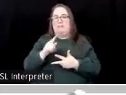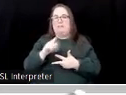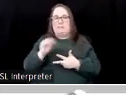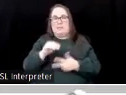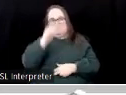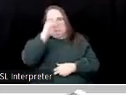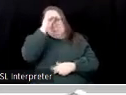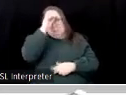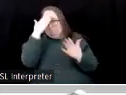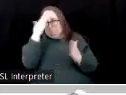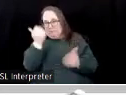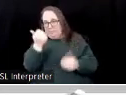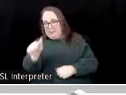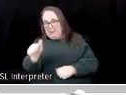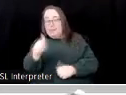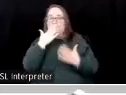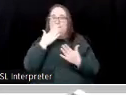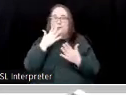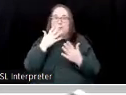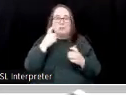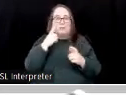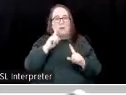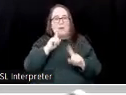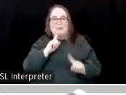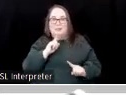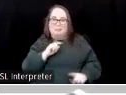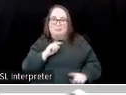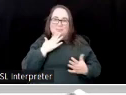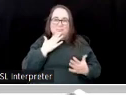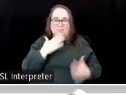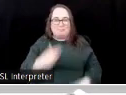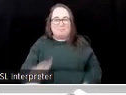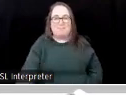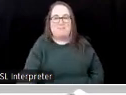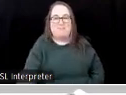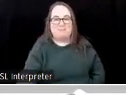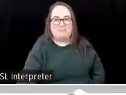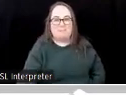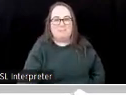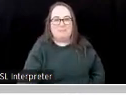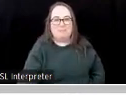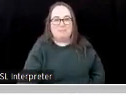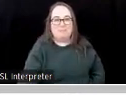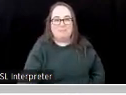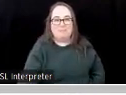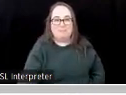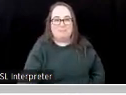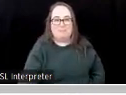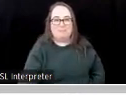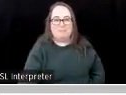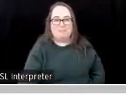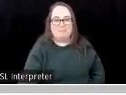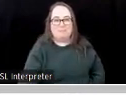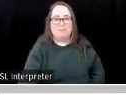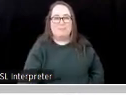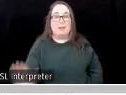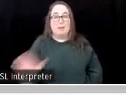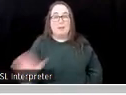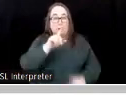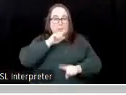any. So thanks so much for responding to this poll. Your responses are really helpful to